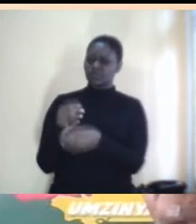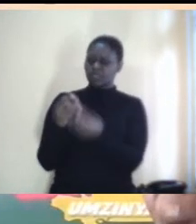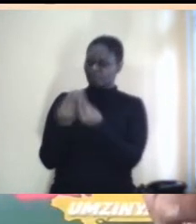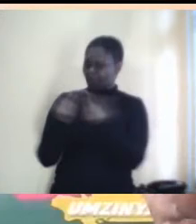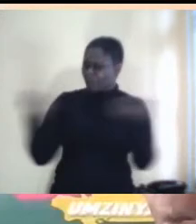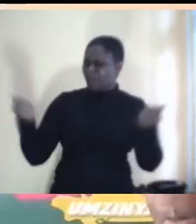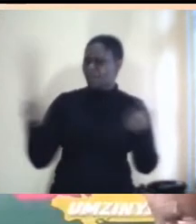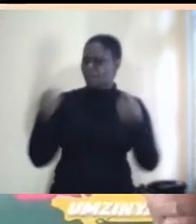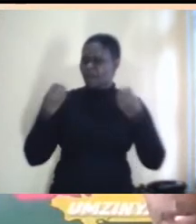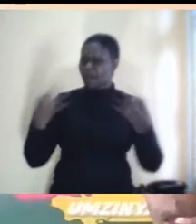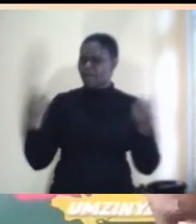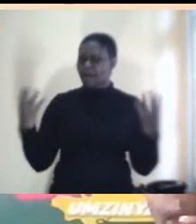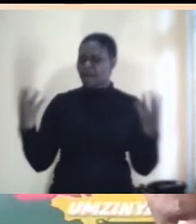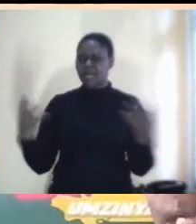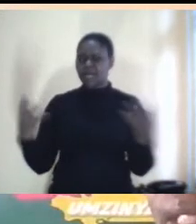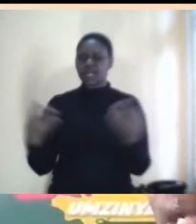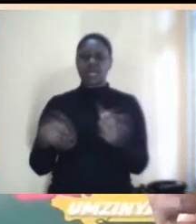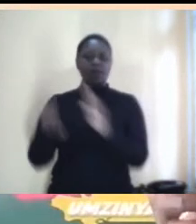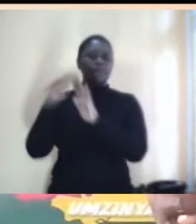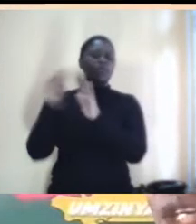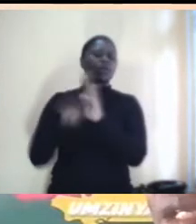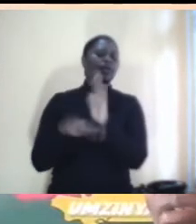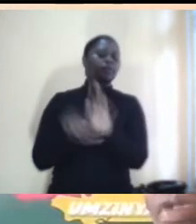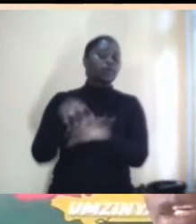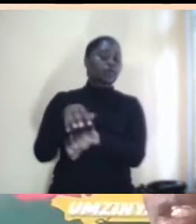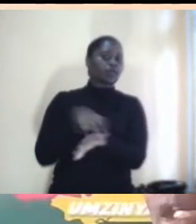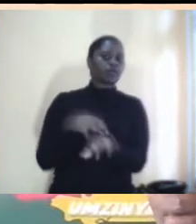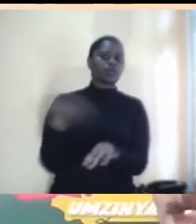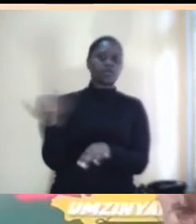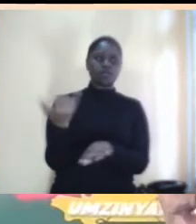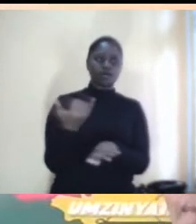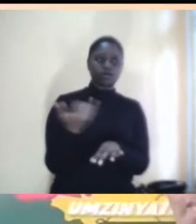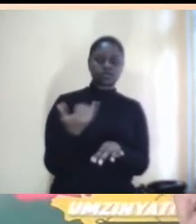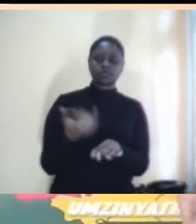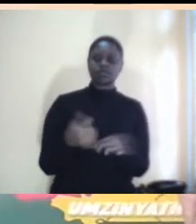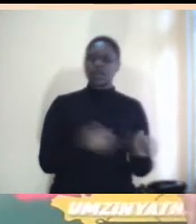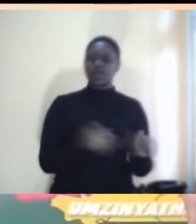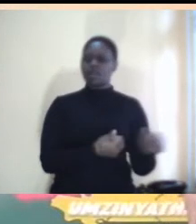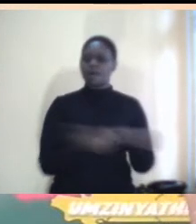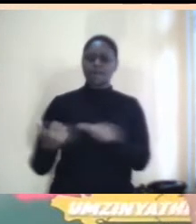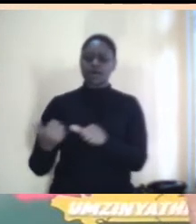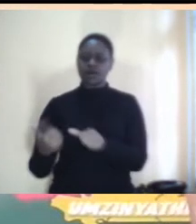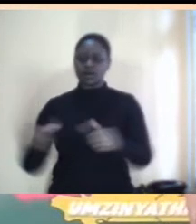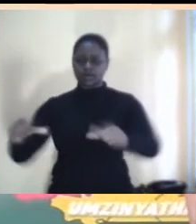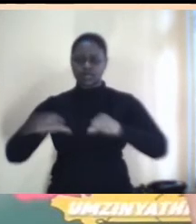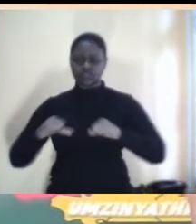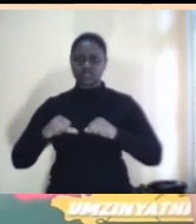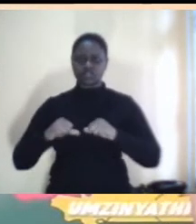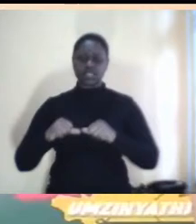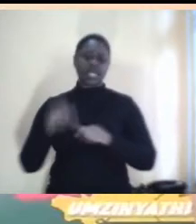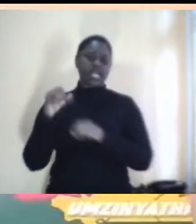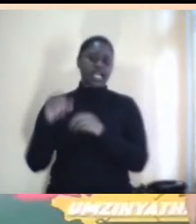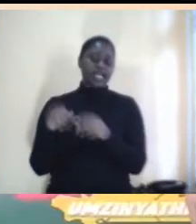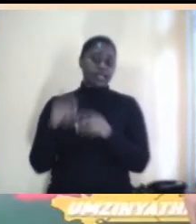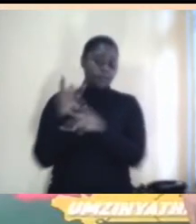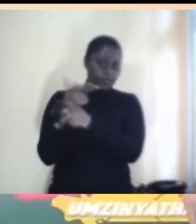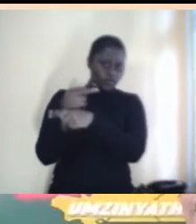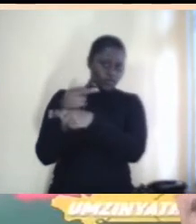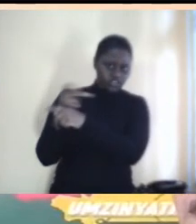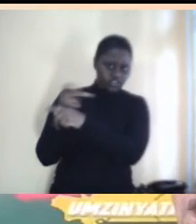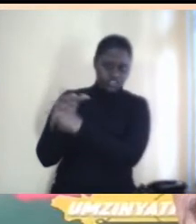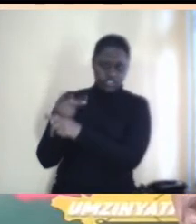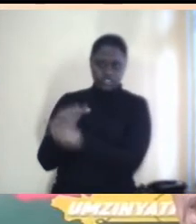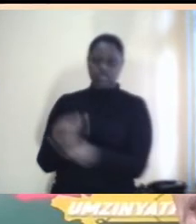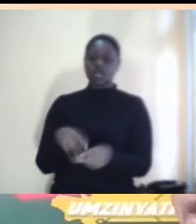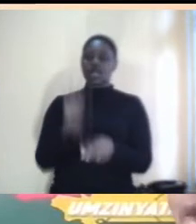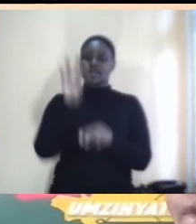many current problems in agriculture, such as reverting back to some indigenous production element and